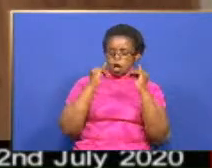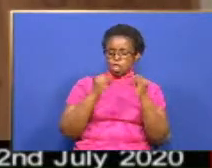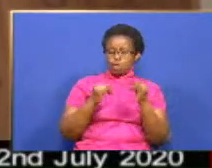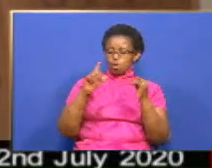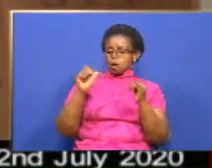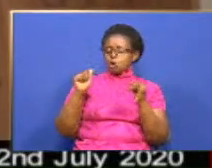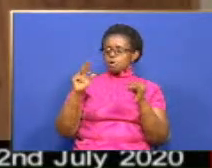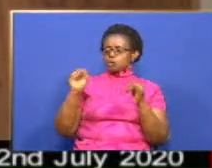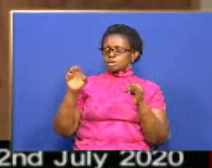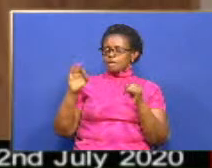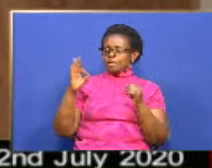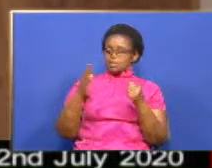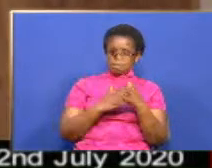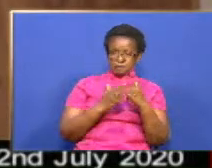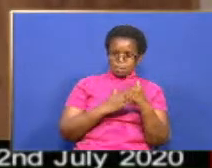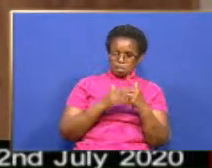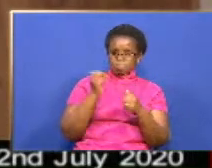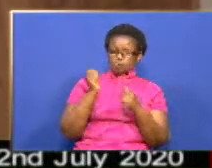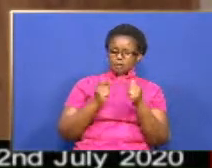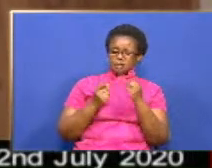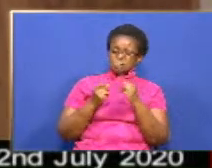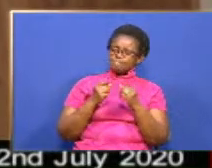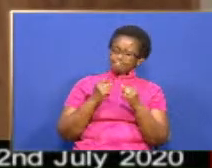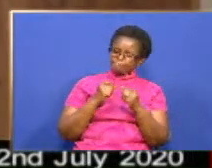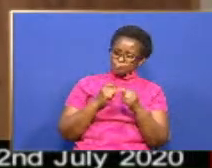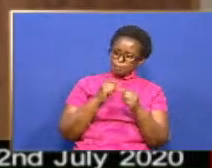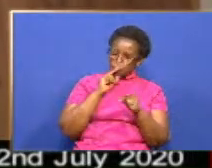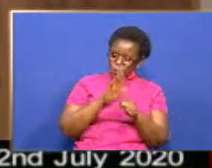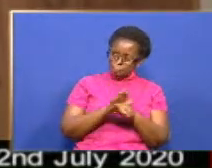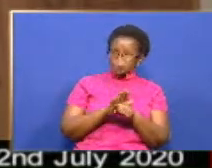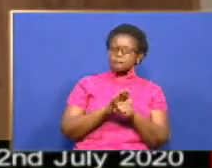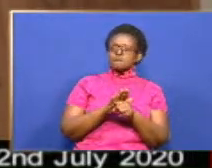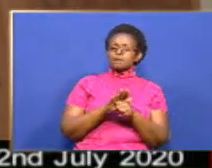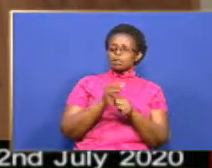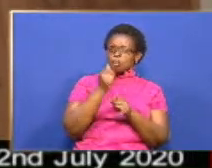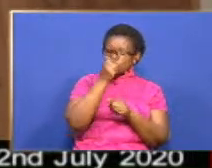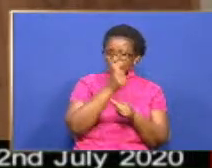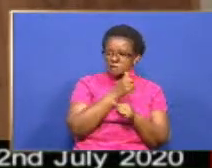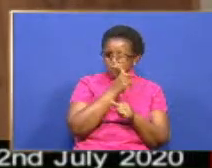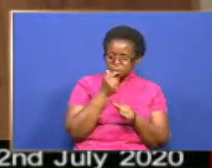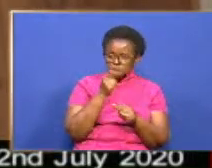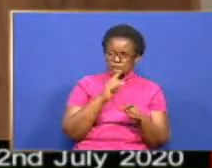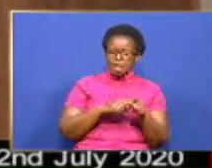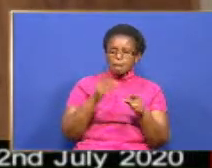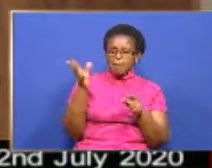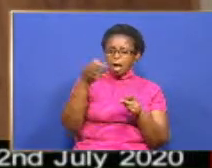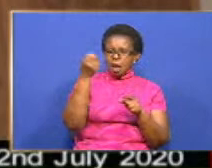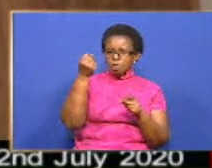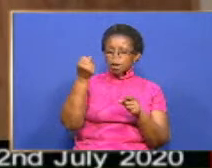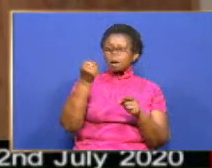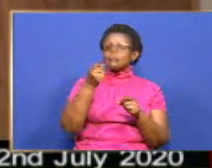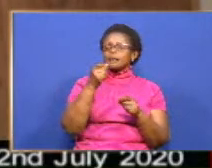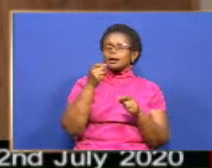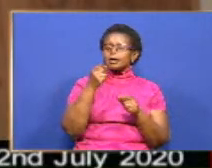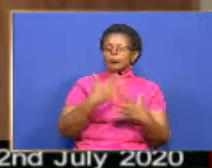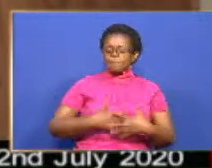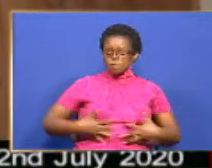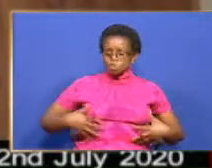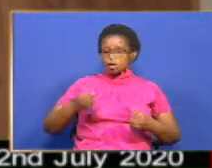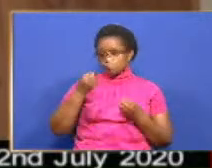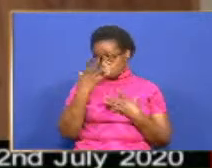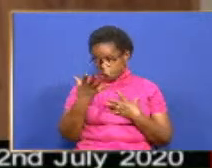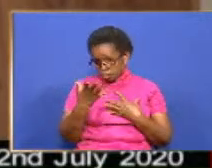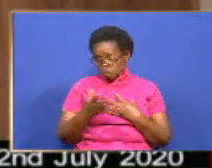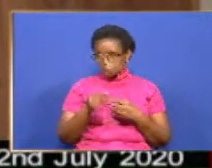39, which provides for confidentiality in handling refugee information. This is in line